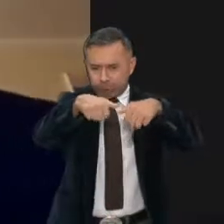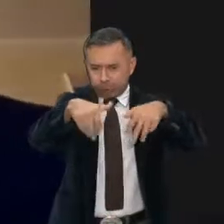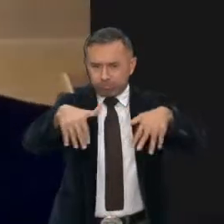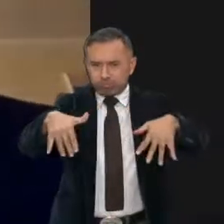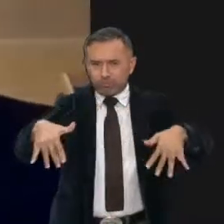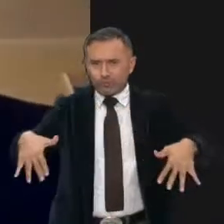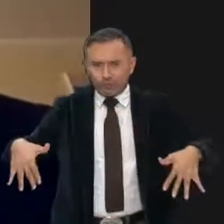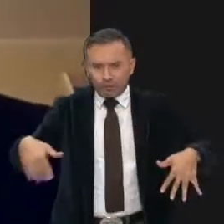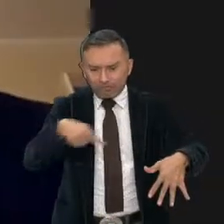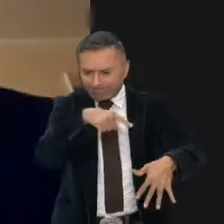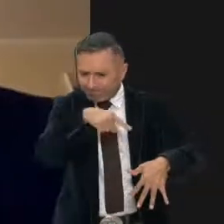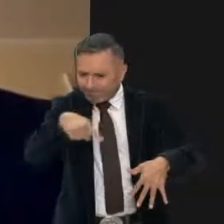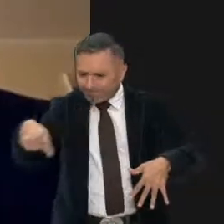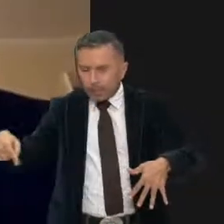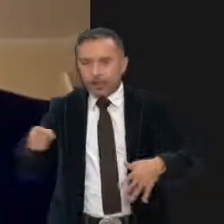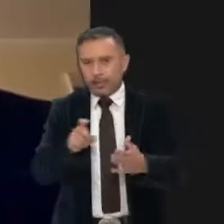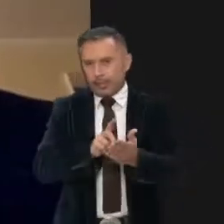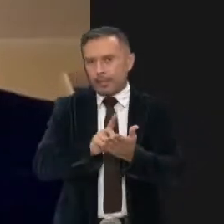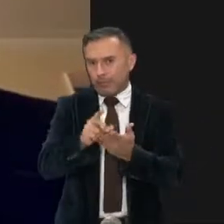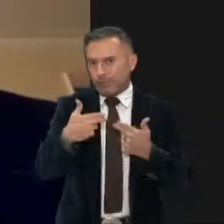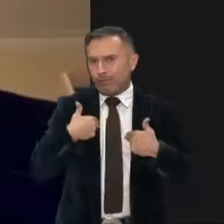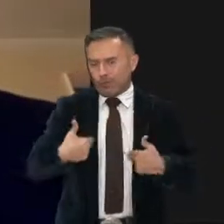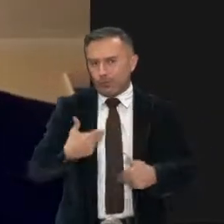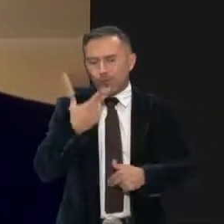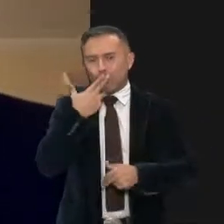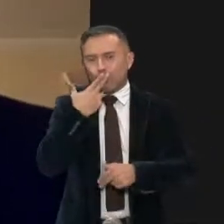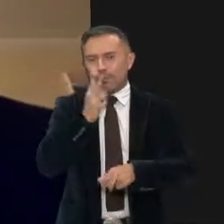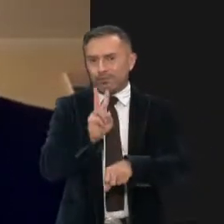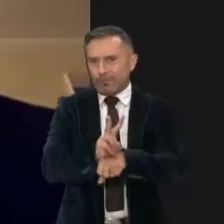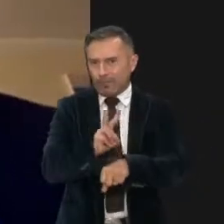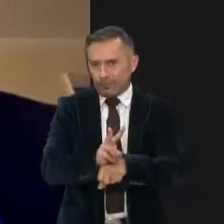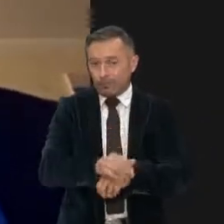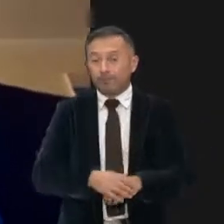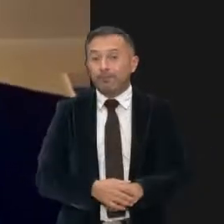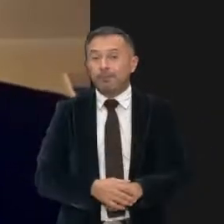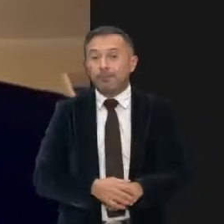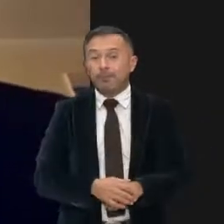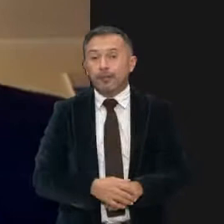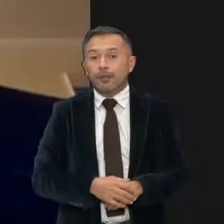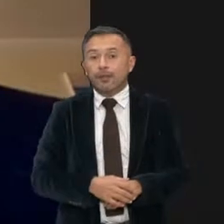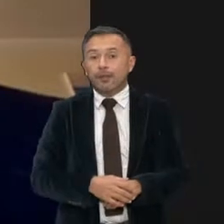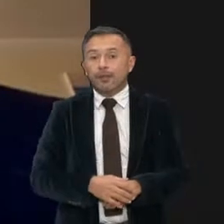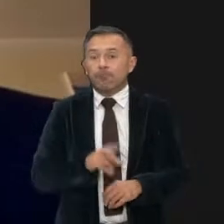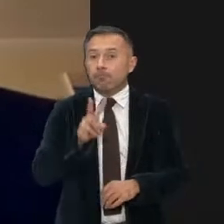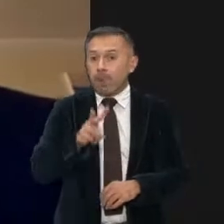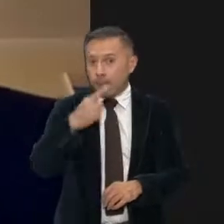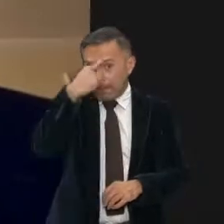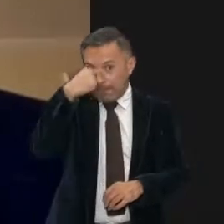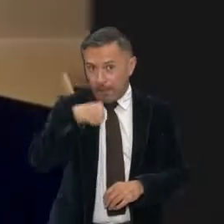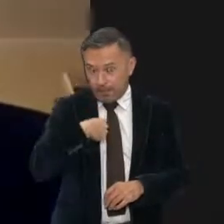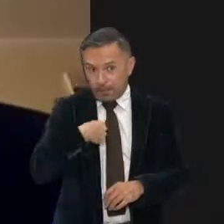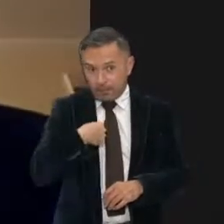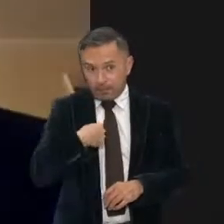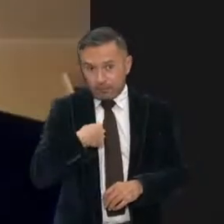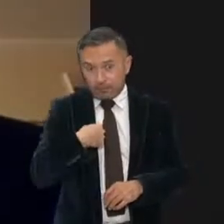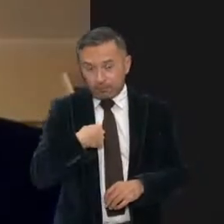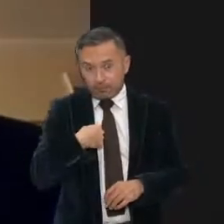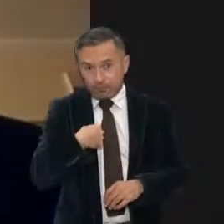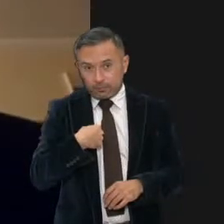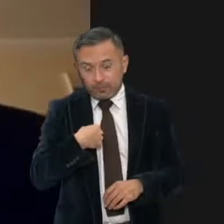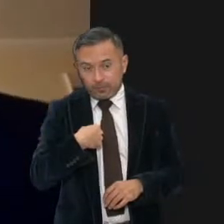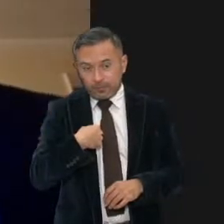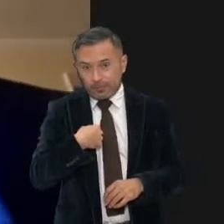are part of a whole protection system for these rights precisely. It is a great pleasure